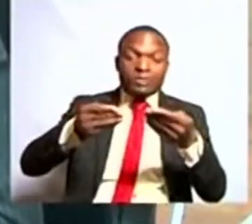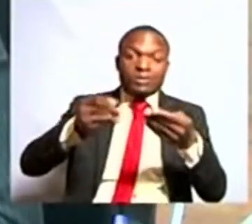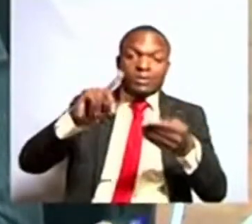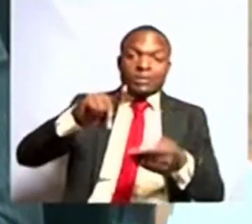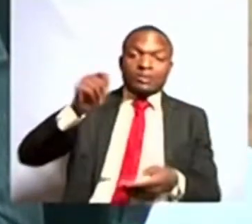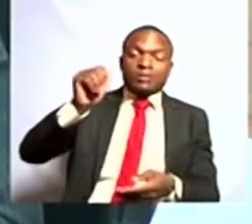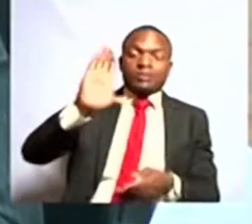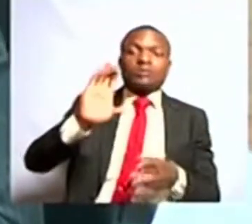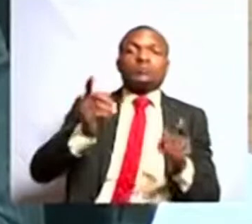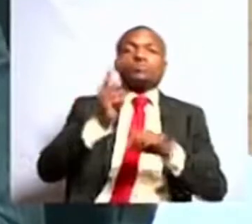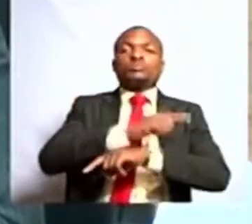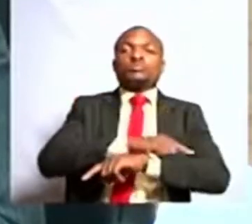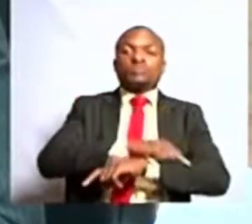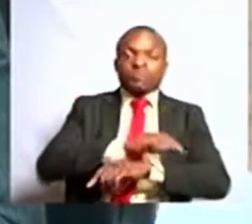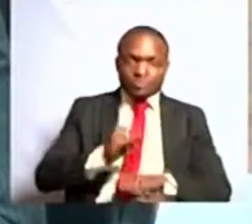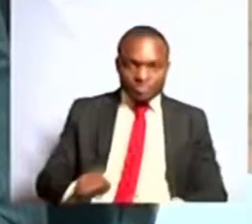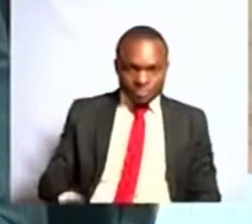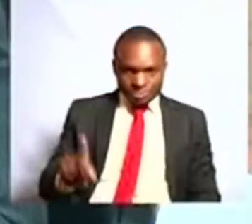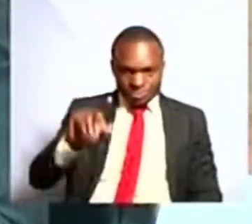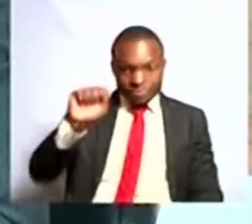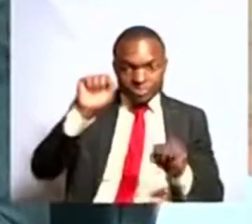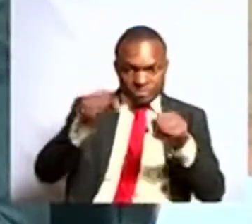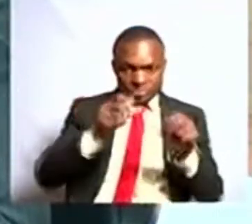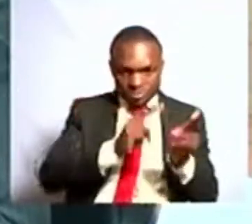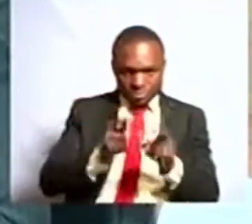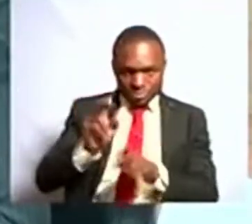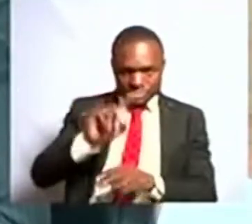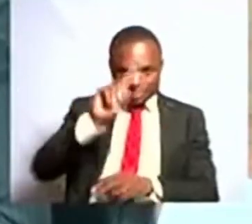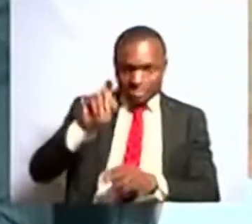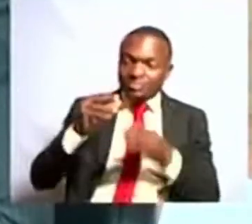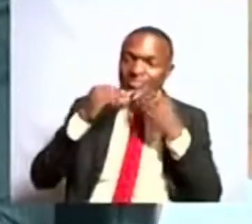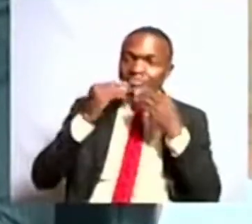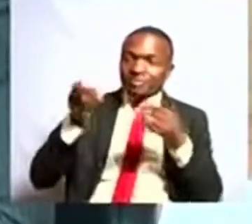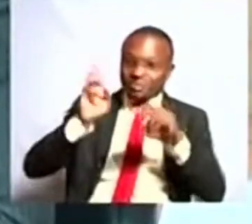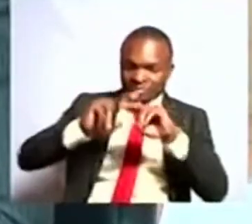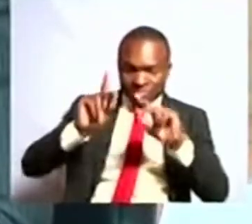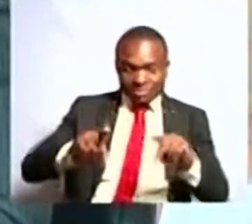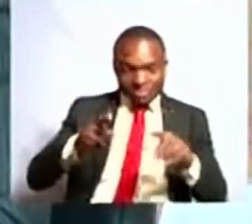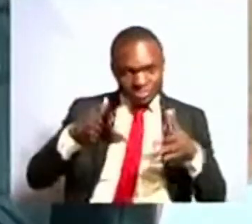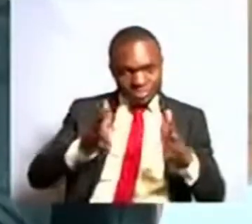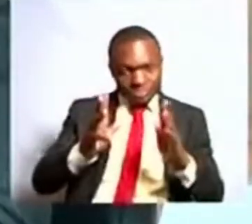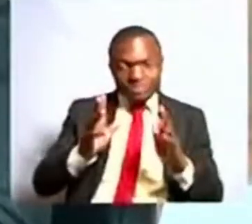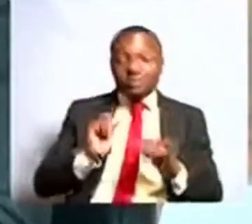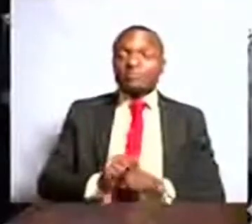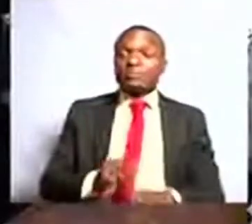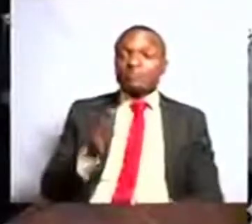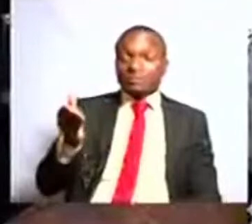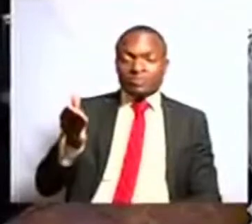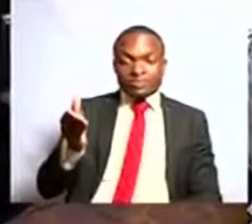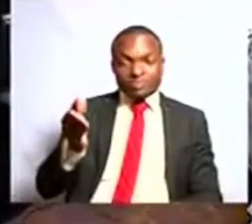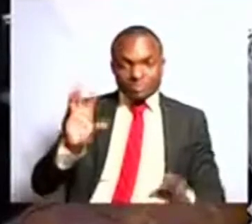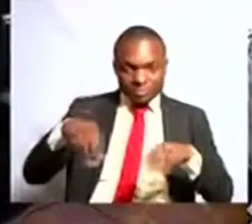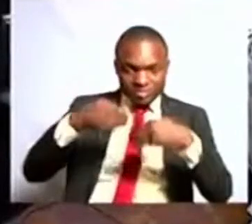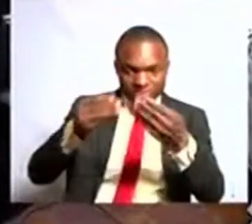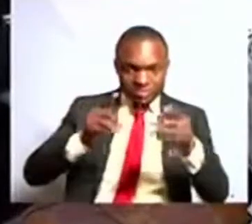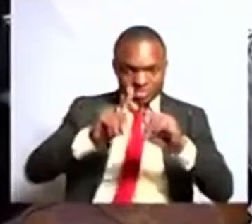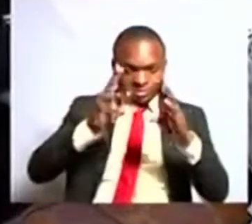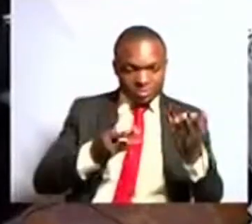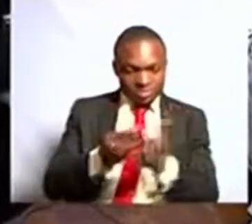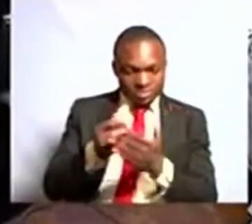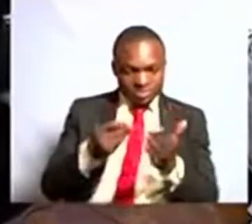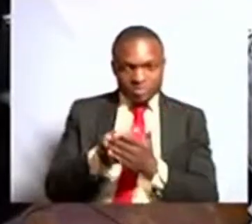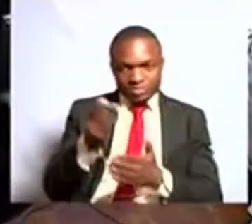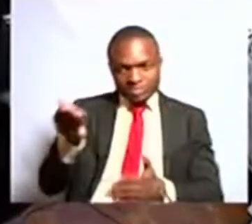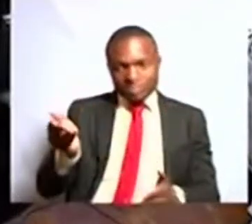Accounts Committee today. Yes, take up that question. Thank you very much, Chair. Allow me to push it to the Director of